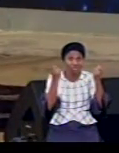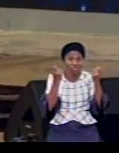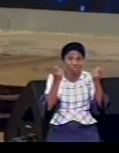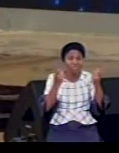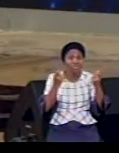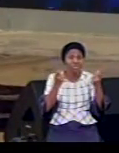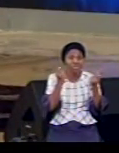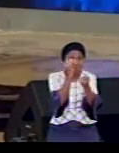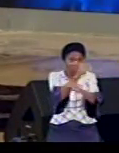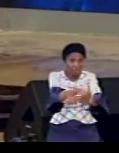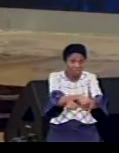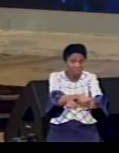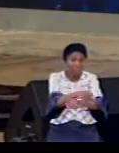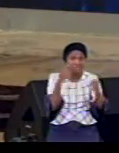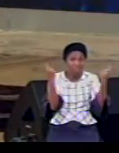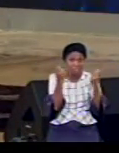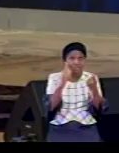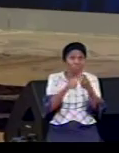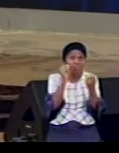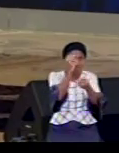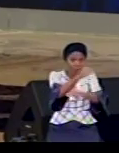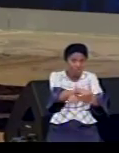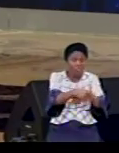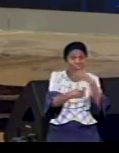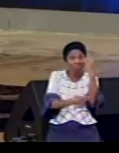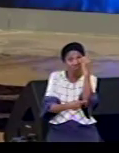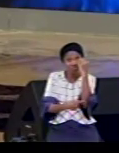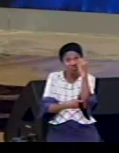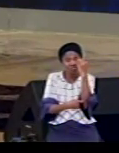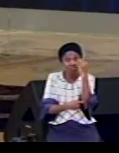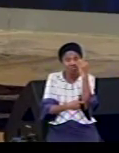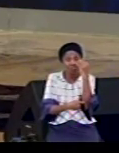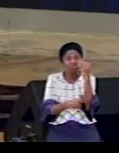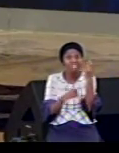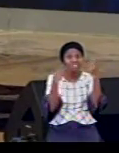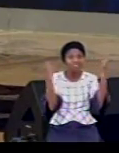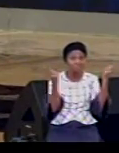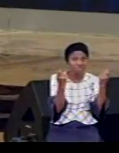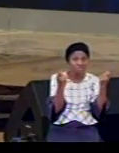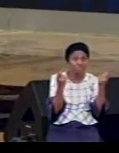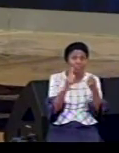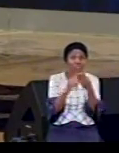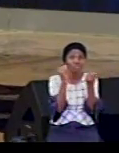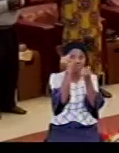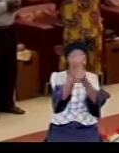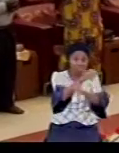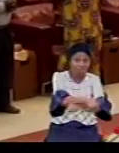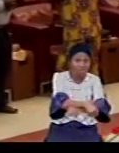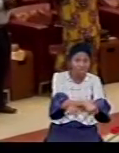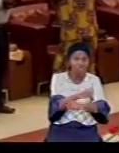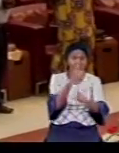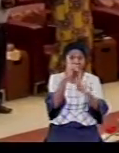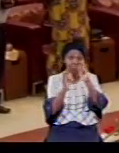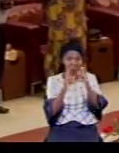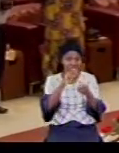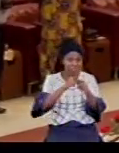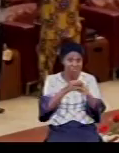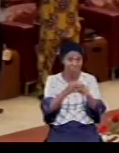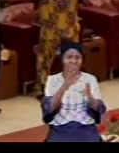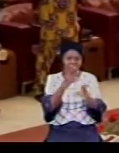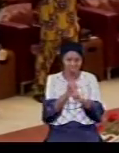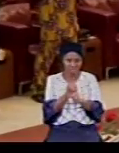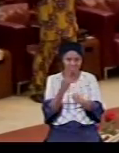over temptation, over trials, claim the promise.